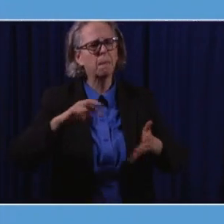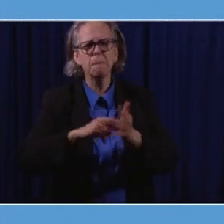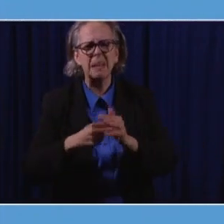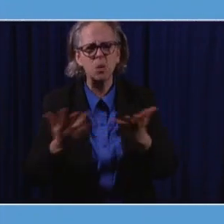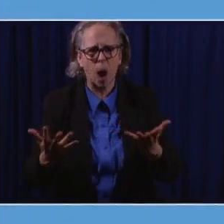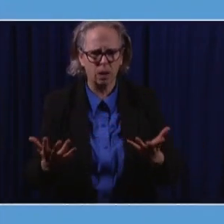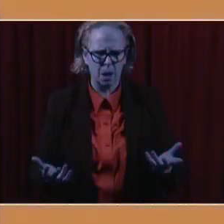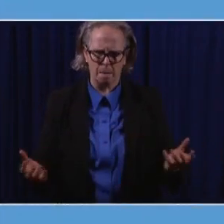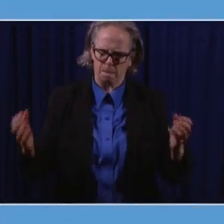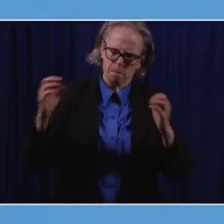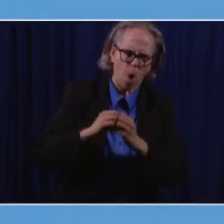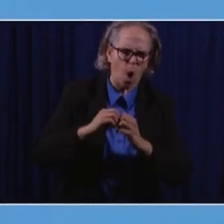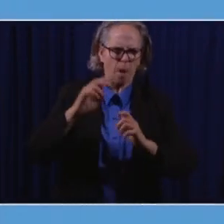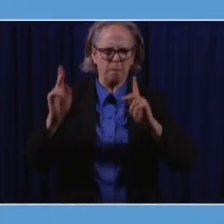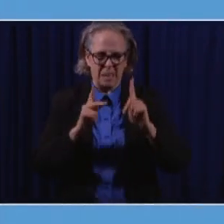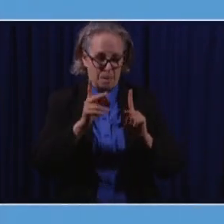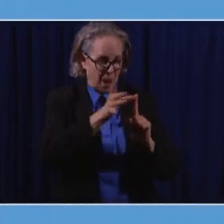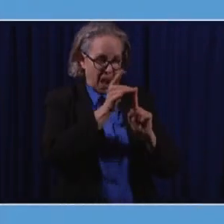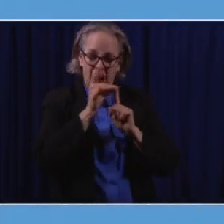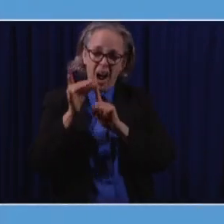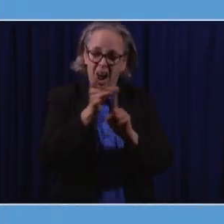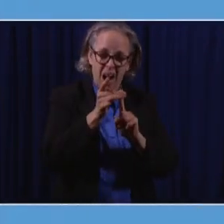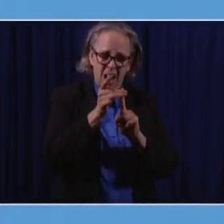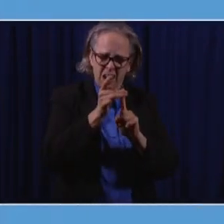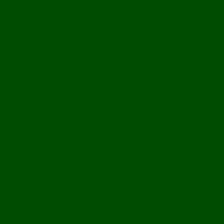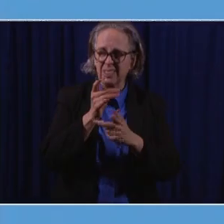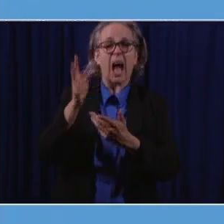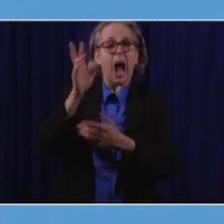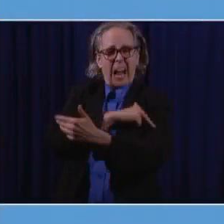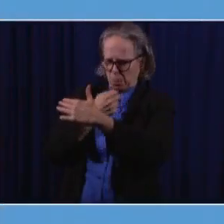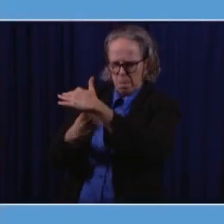the hospital beds, than any other time during this pandemic. The high-